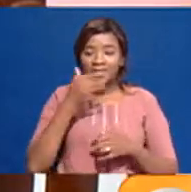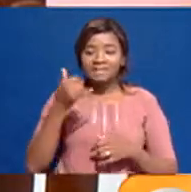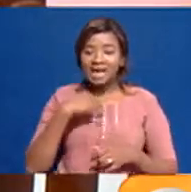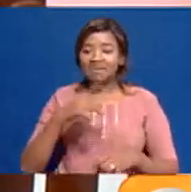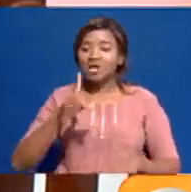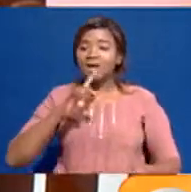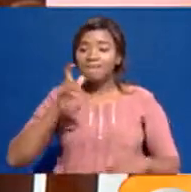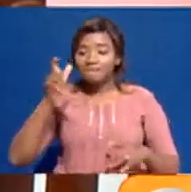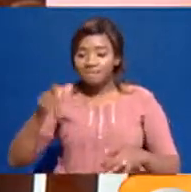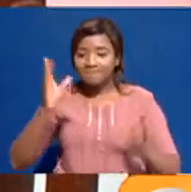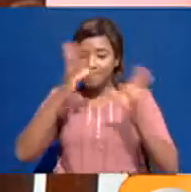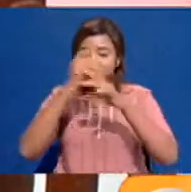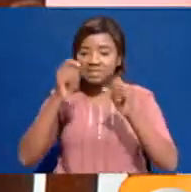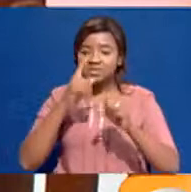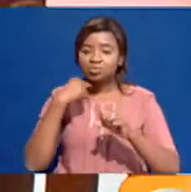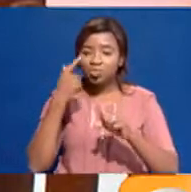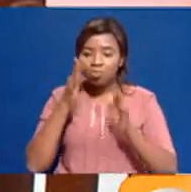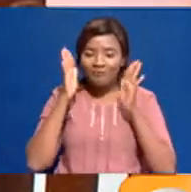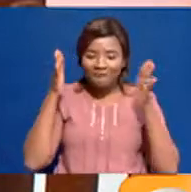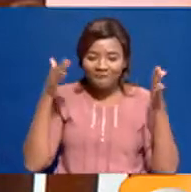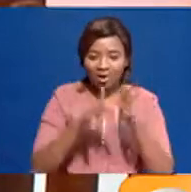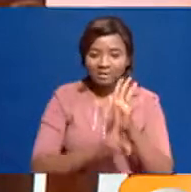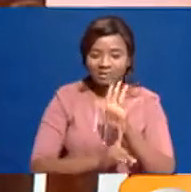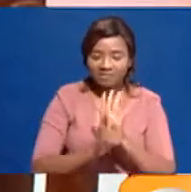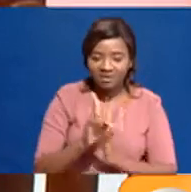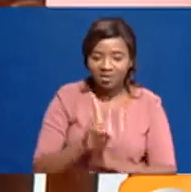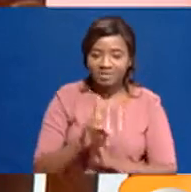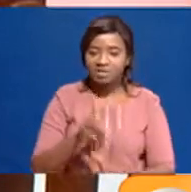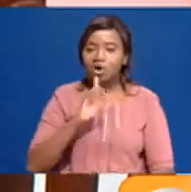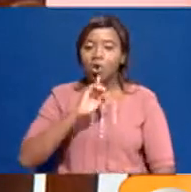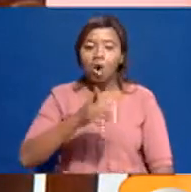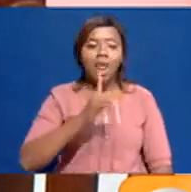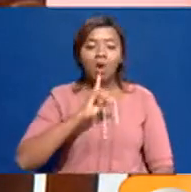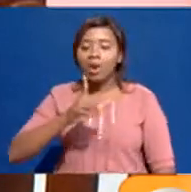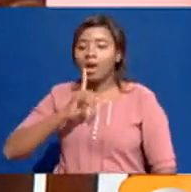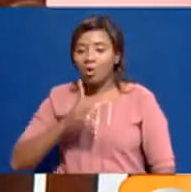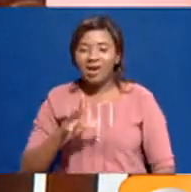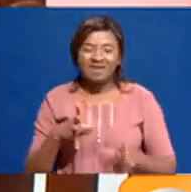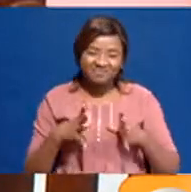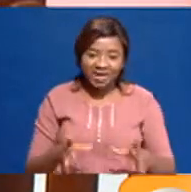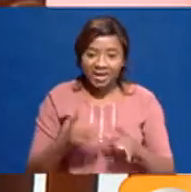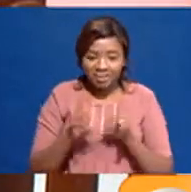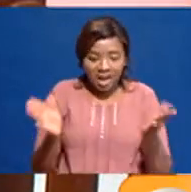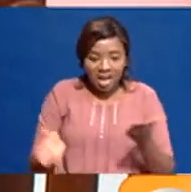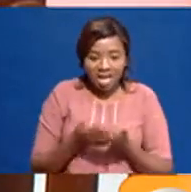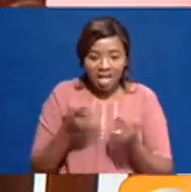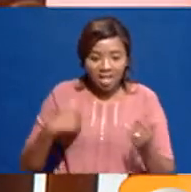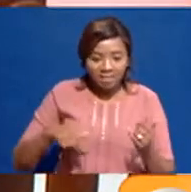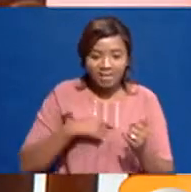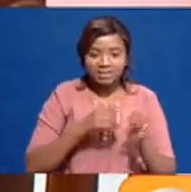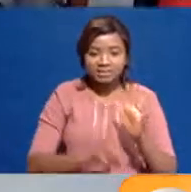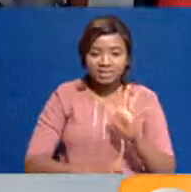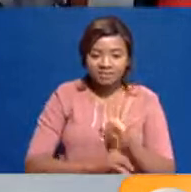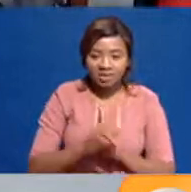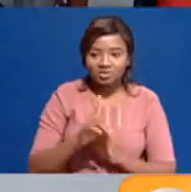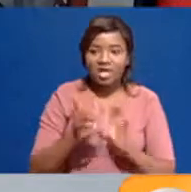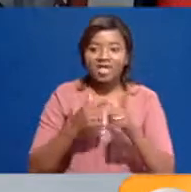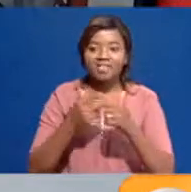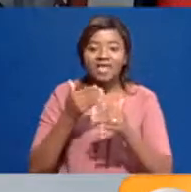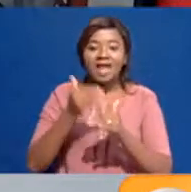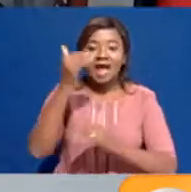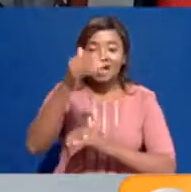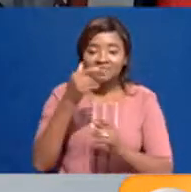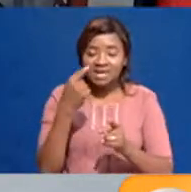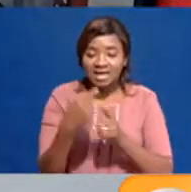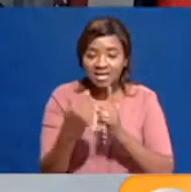is development and people-centered, whipping all of us to a certain direction. And 10 years he leaves. Yes. And there